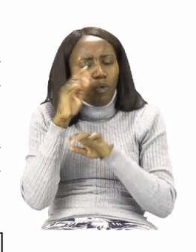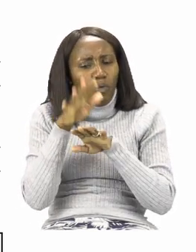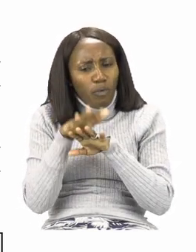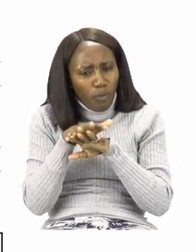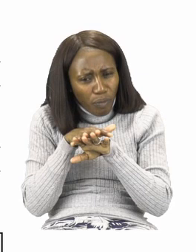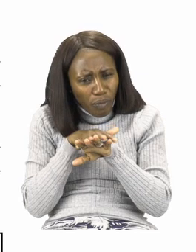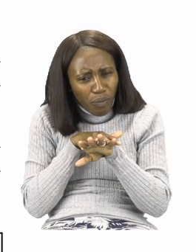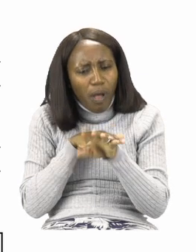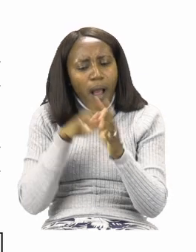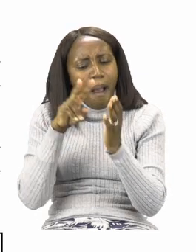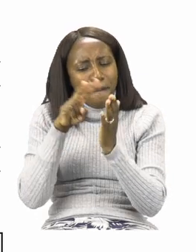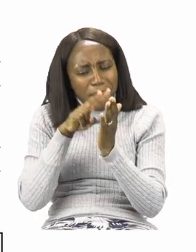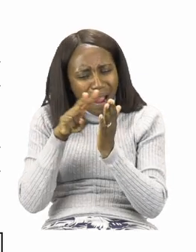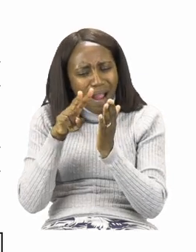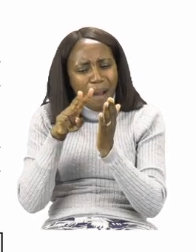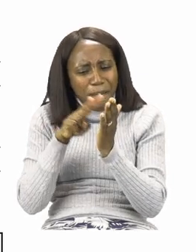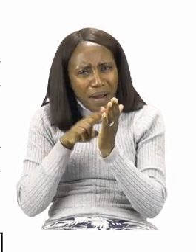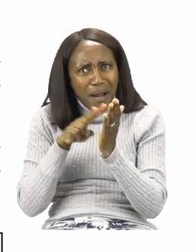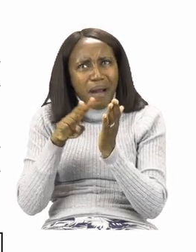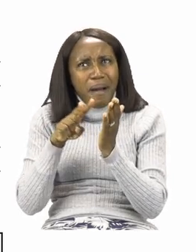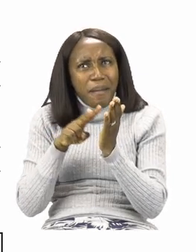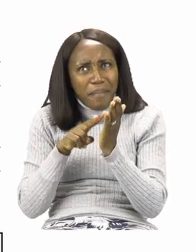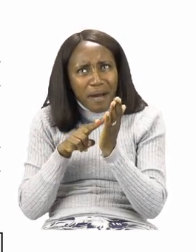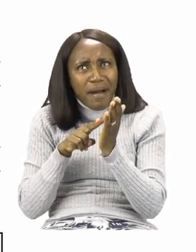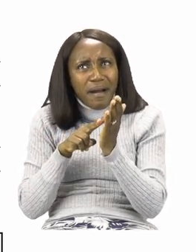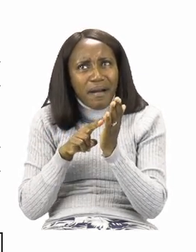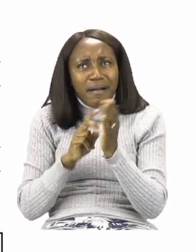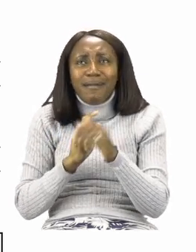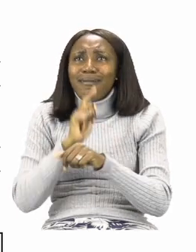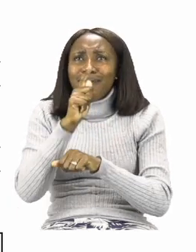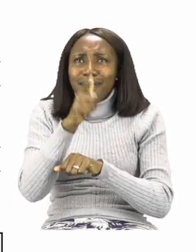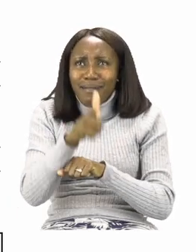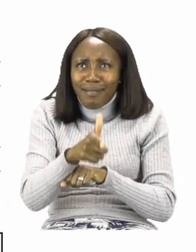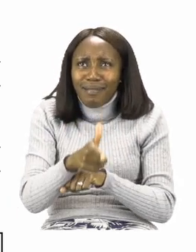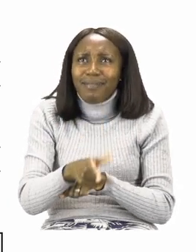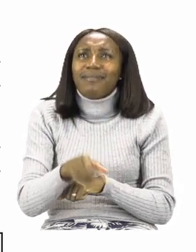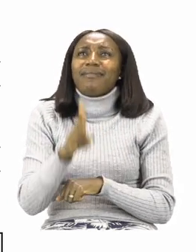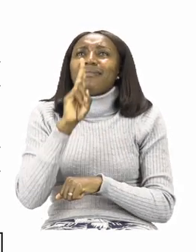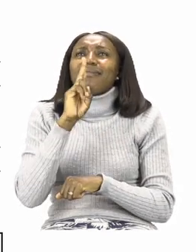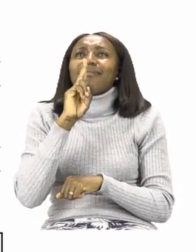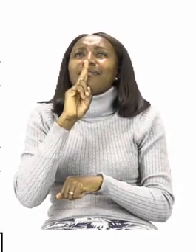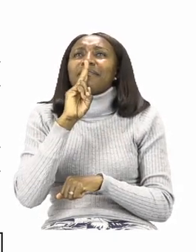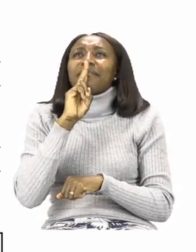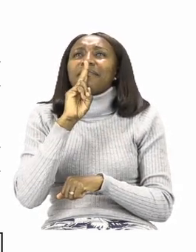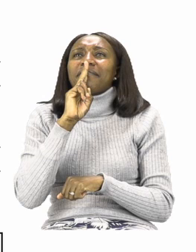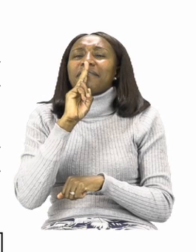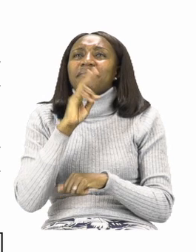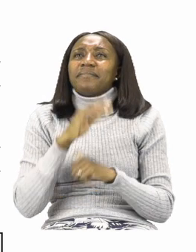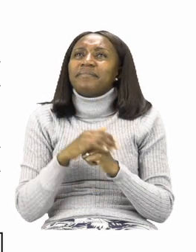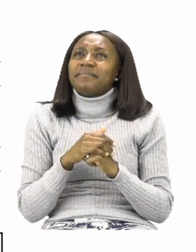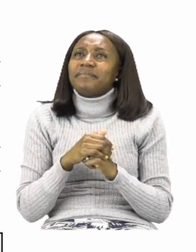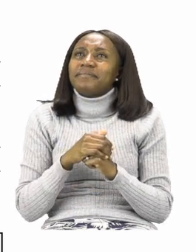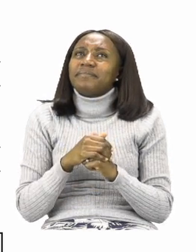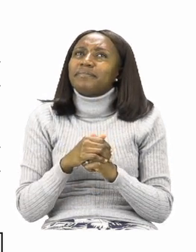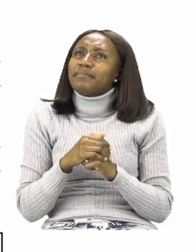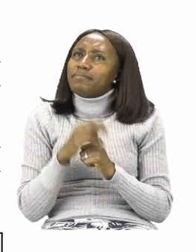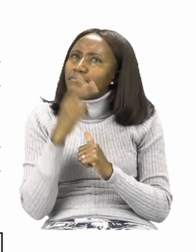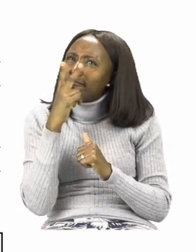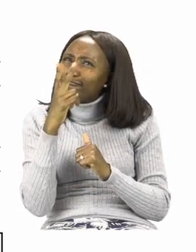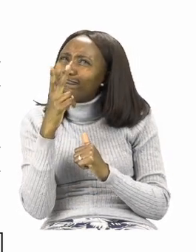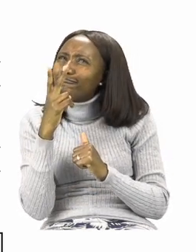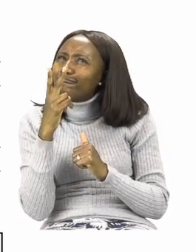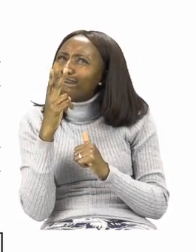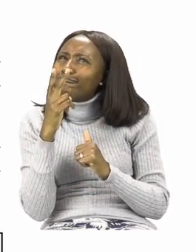read your question before you answer. Now we are going to look at how we compare and